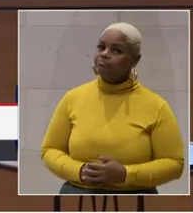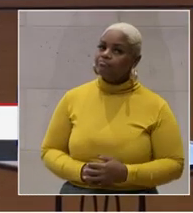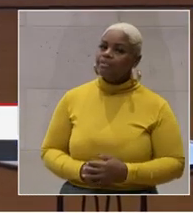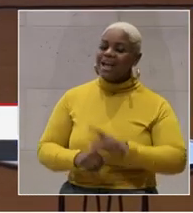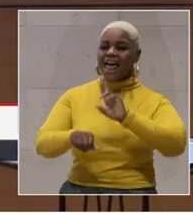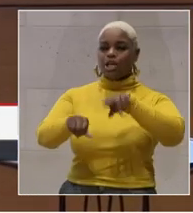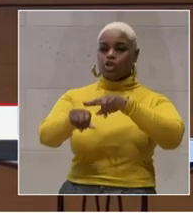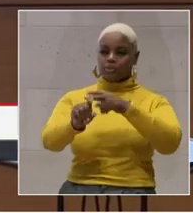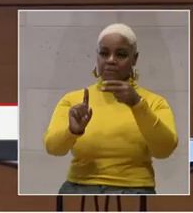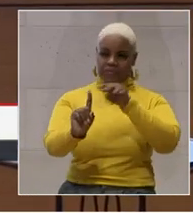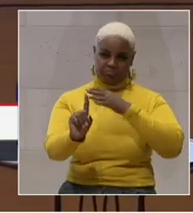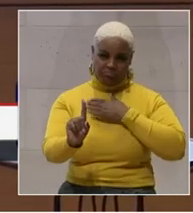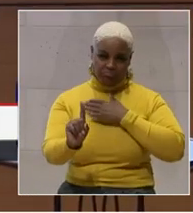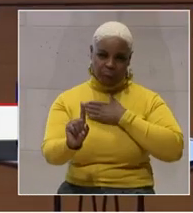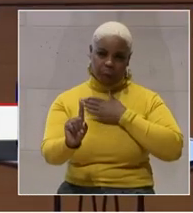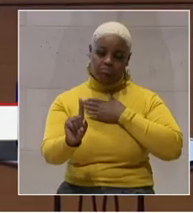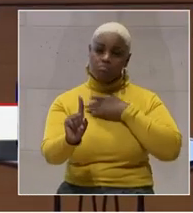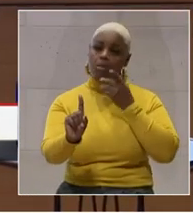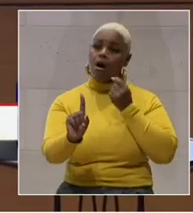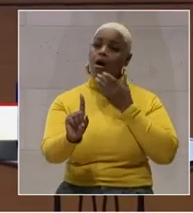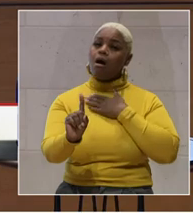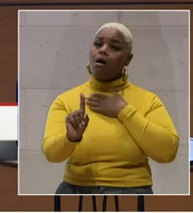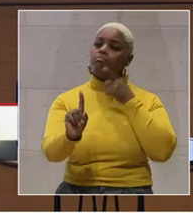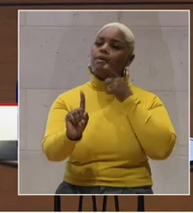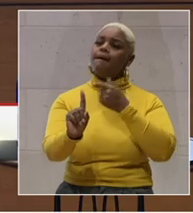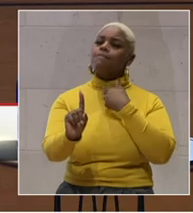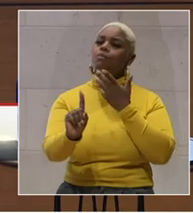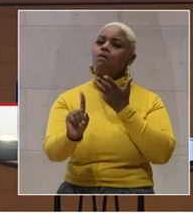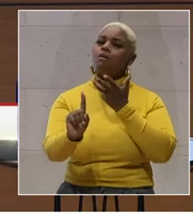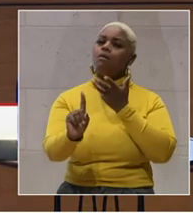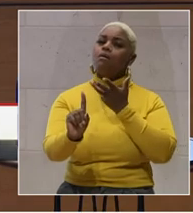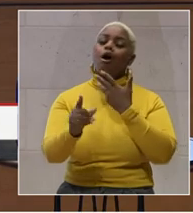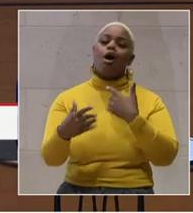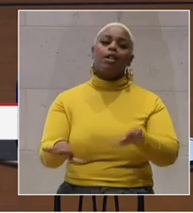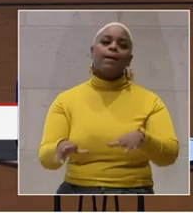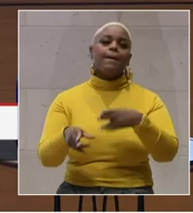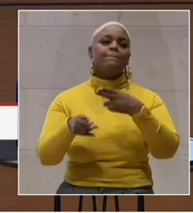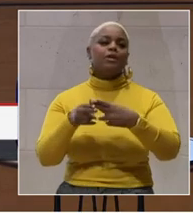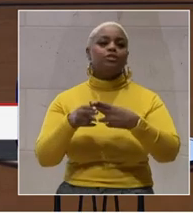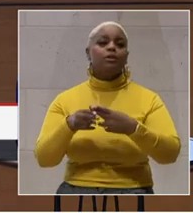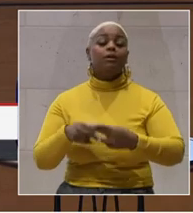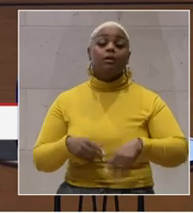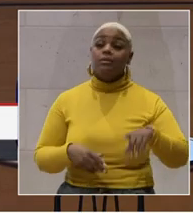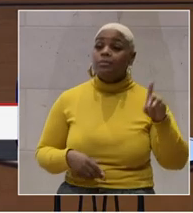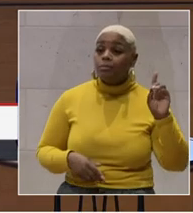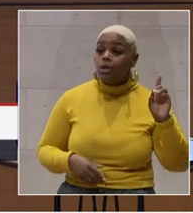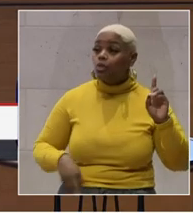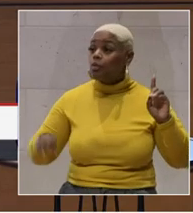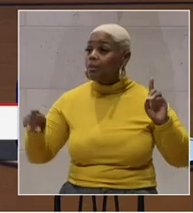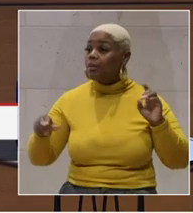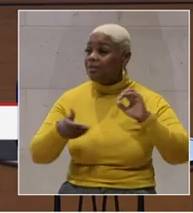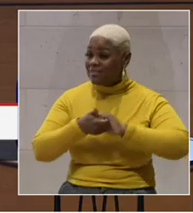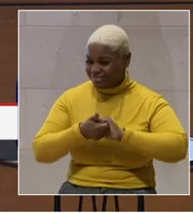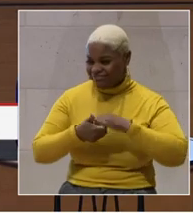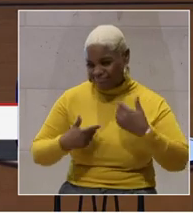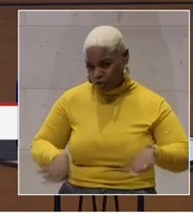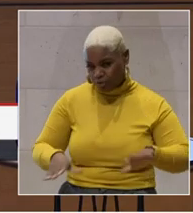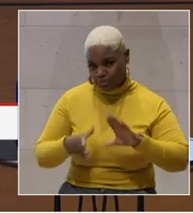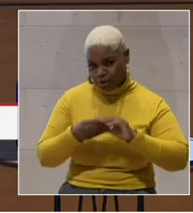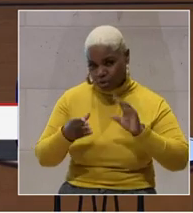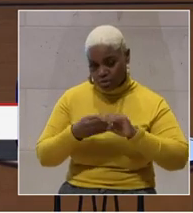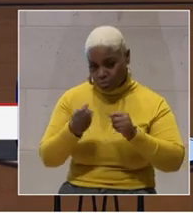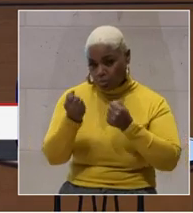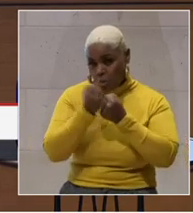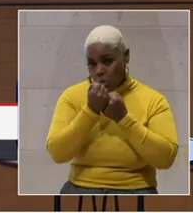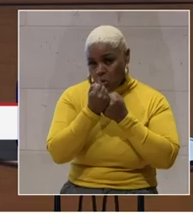I said it at the top, the kind of bipartisan congressional support that we truly need to get the resources that